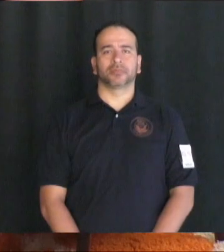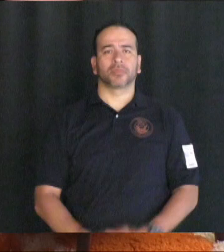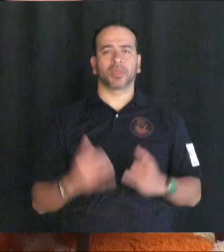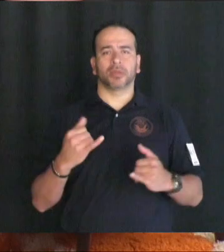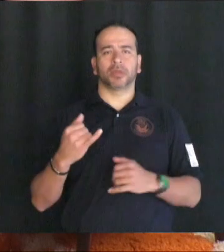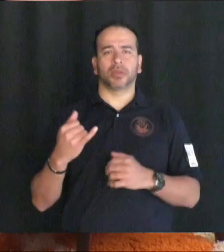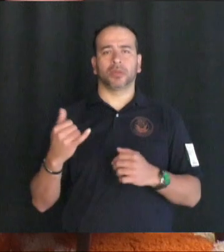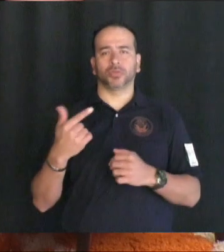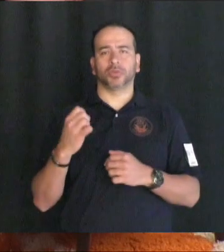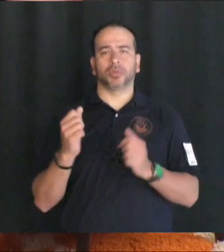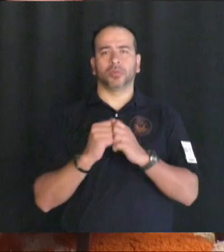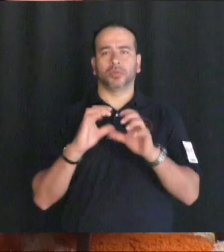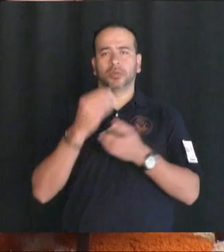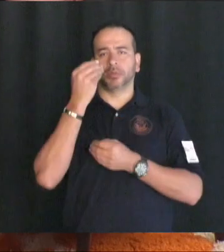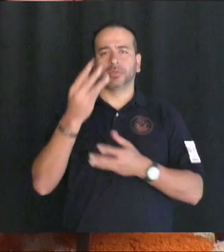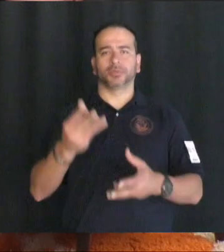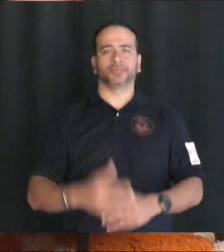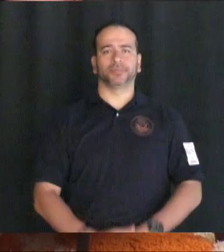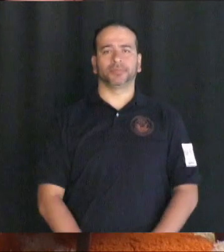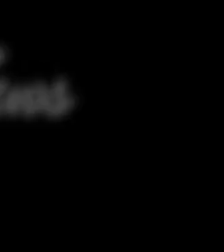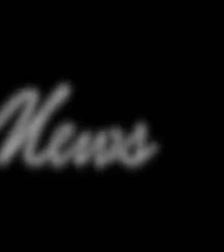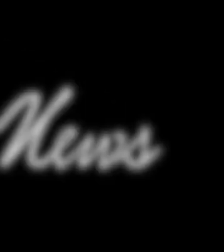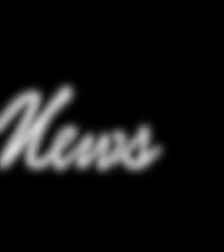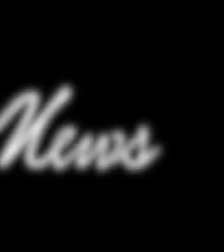Now to Georgia with your club news.